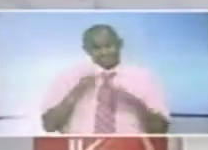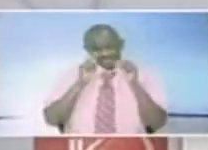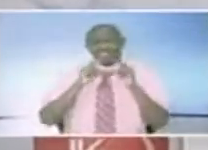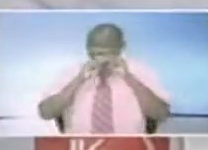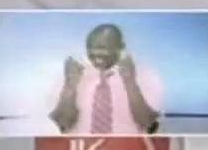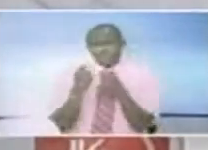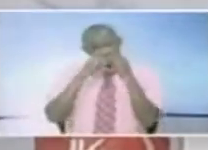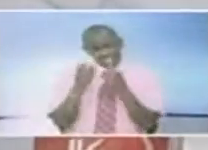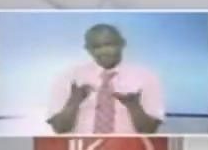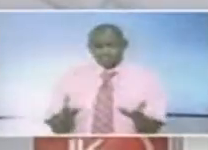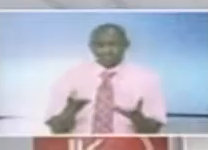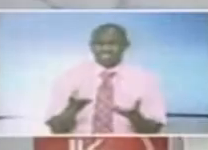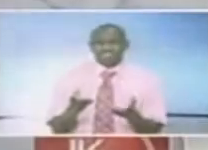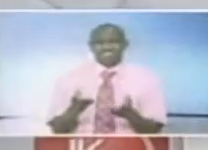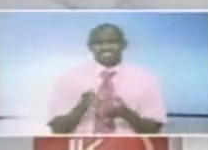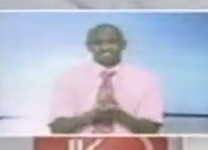you are tribal,